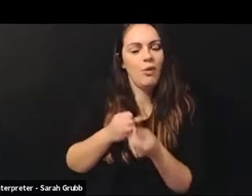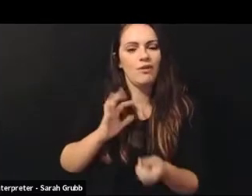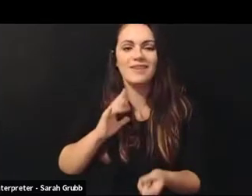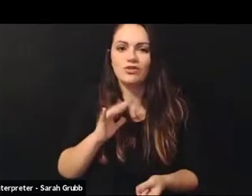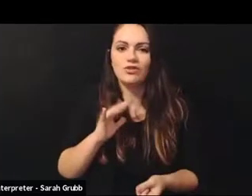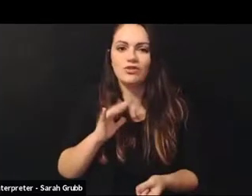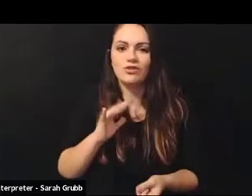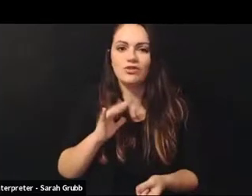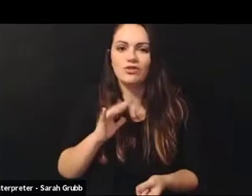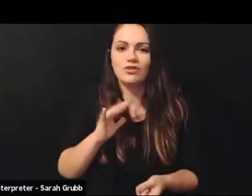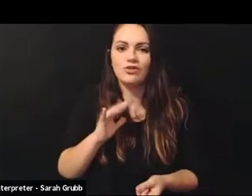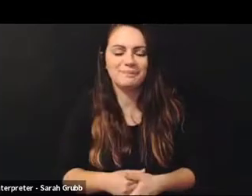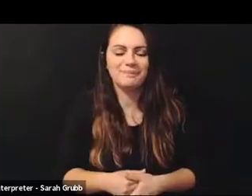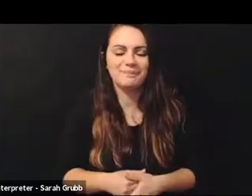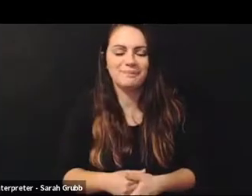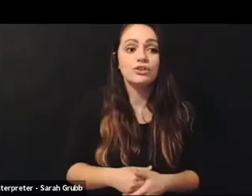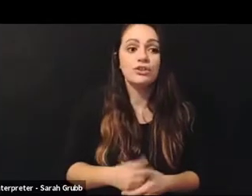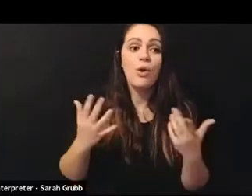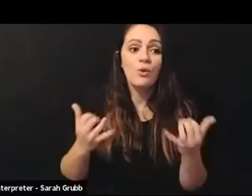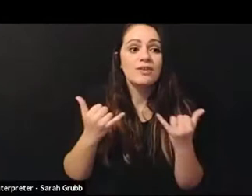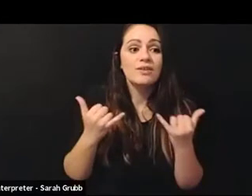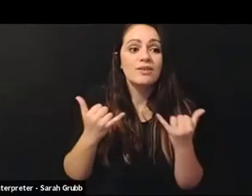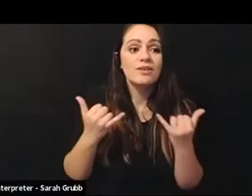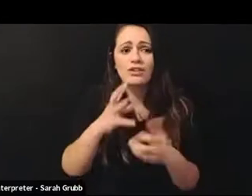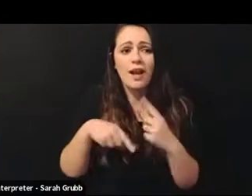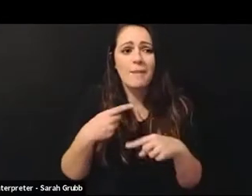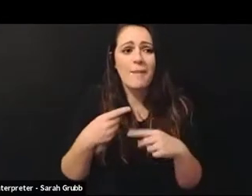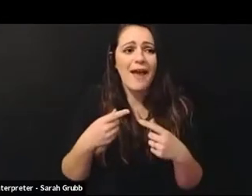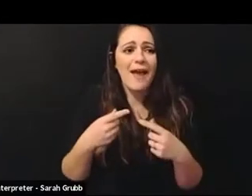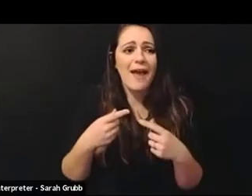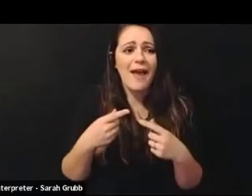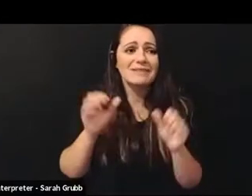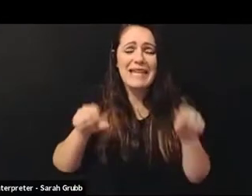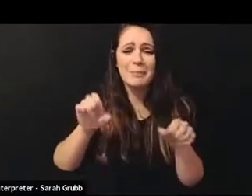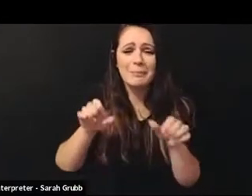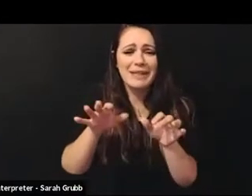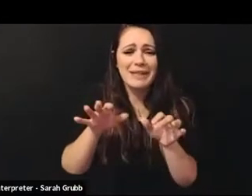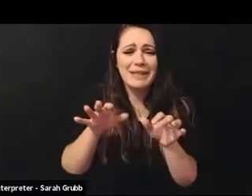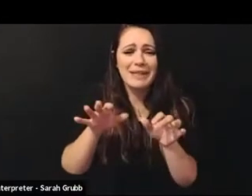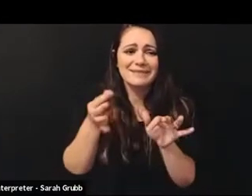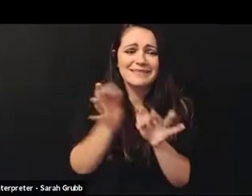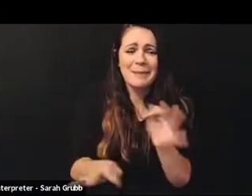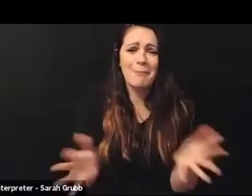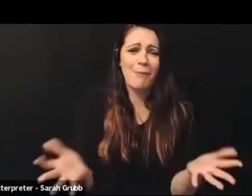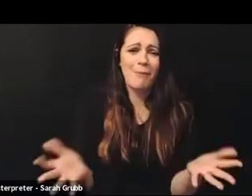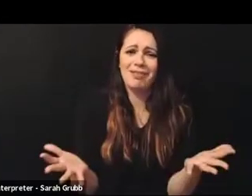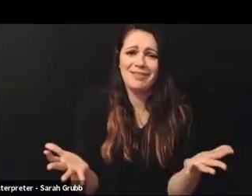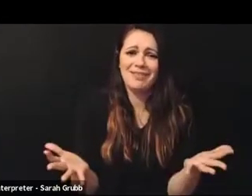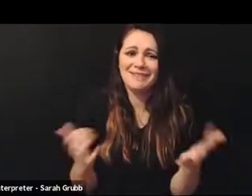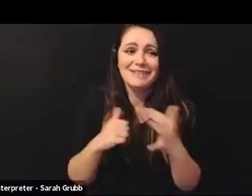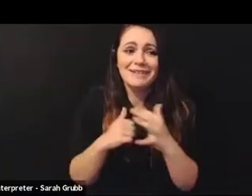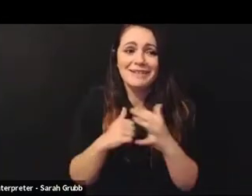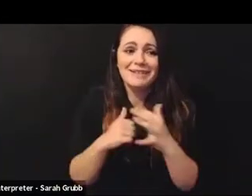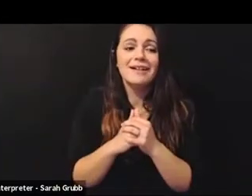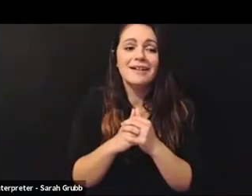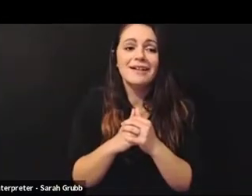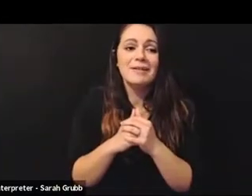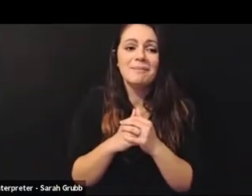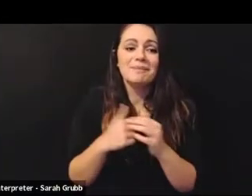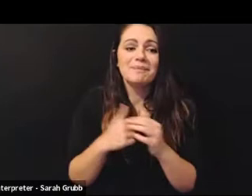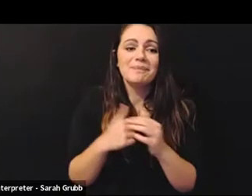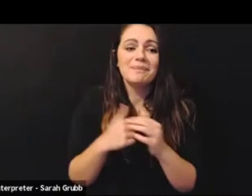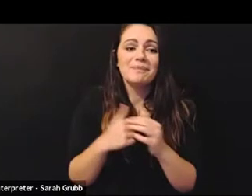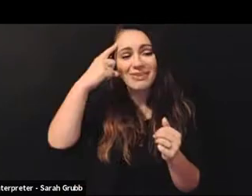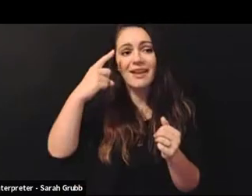think it can be. It's not really that simple because you have to go do it now. But I really think the ways to bridge